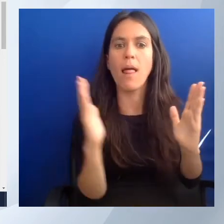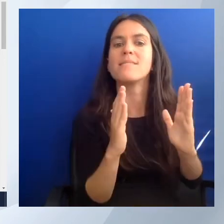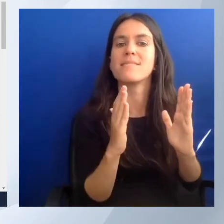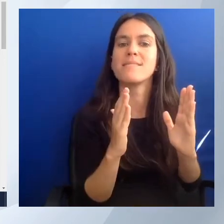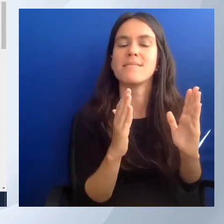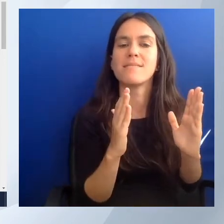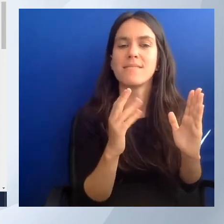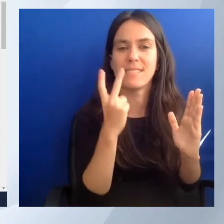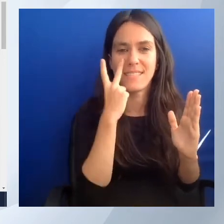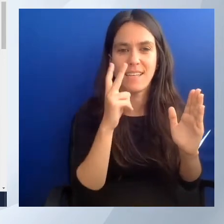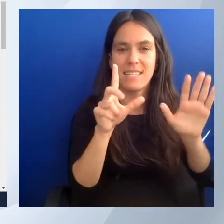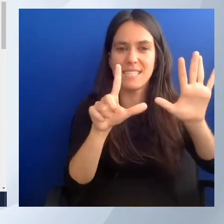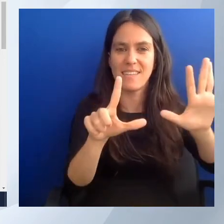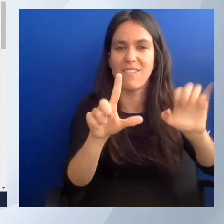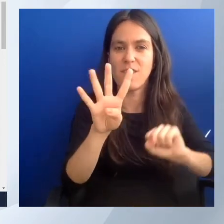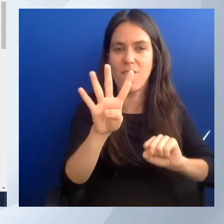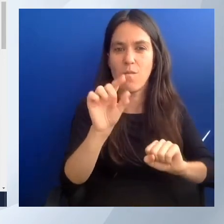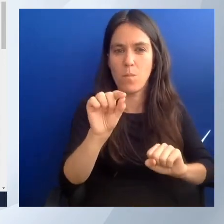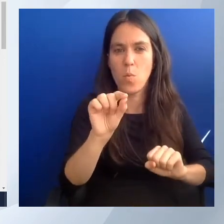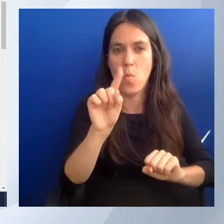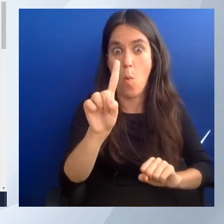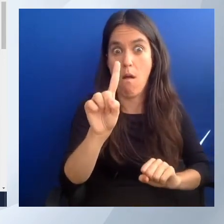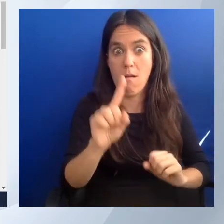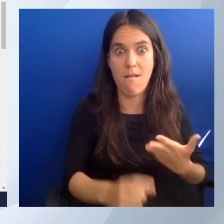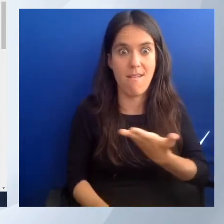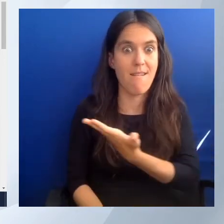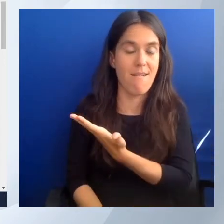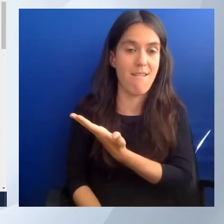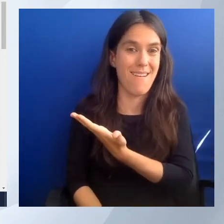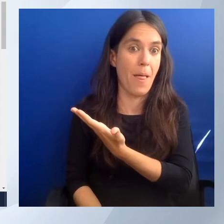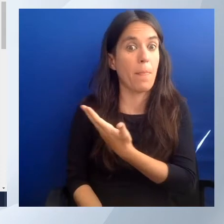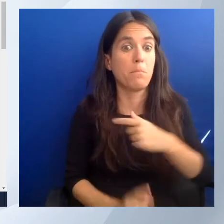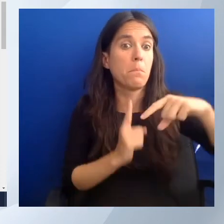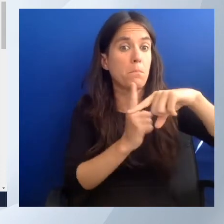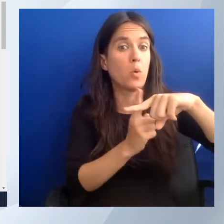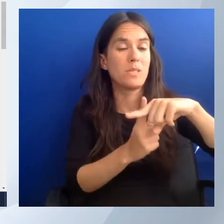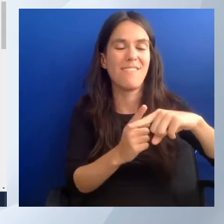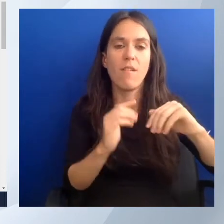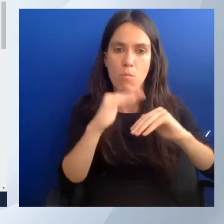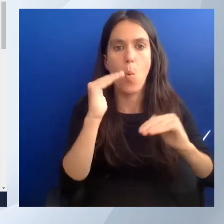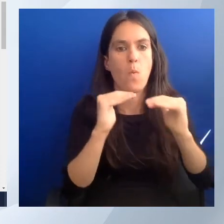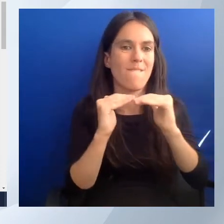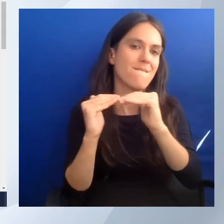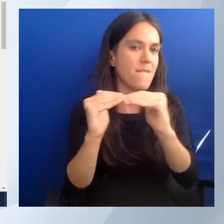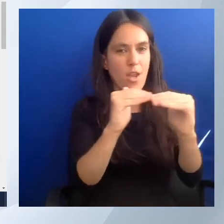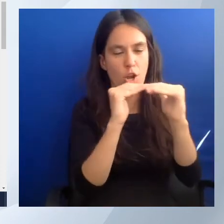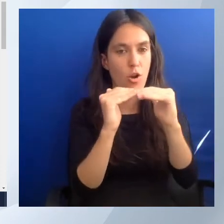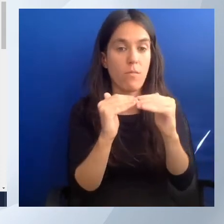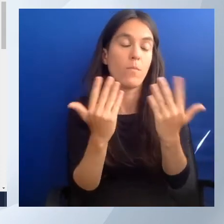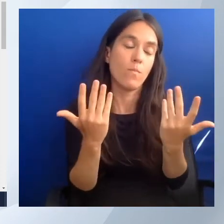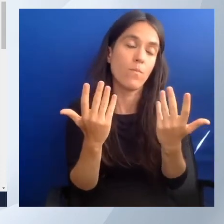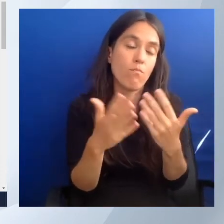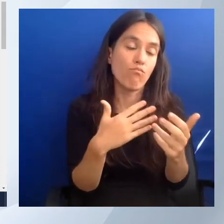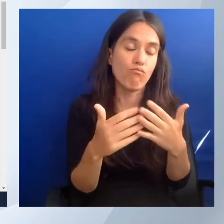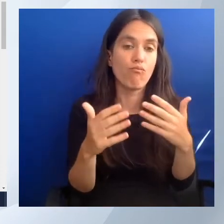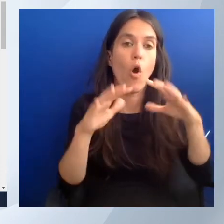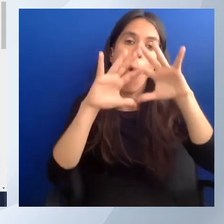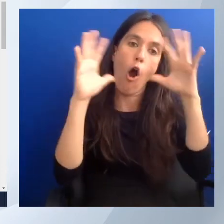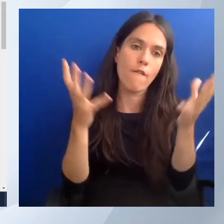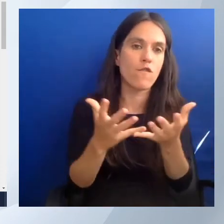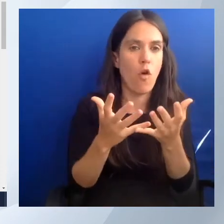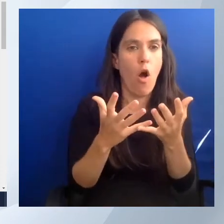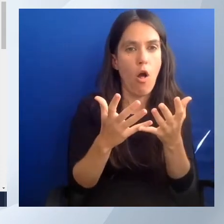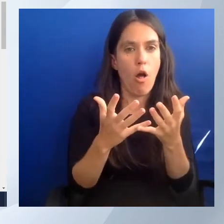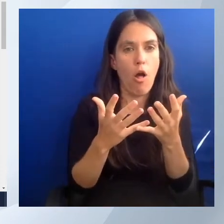my threshold optimizer. So that's a good thing, actually. It's become more fair, although the overall performance has gotten worse.